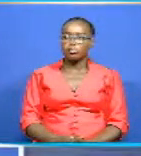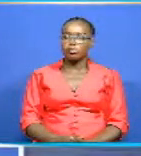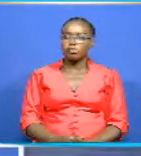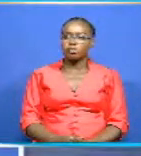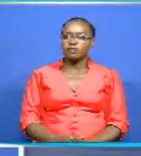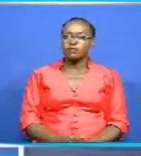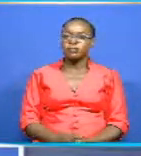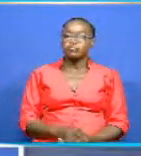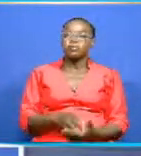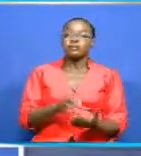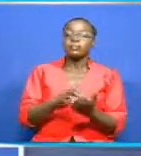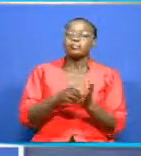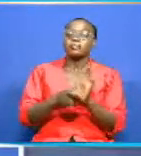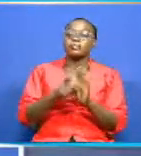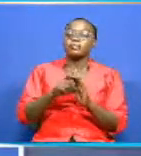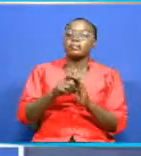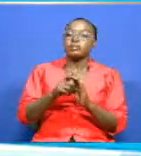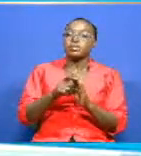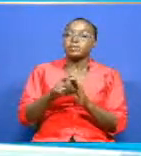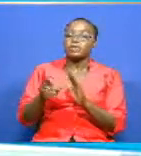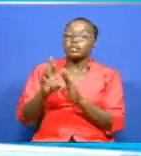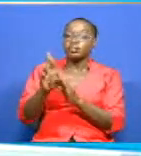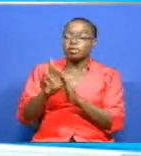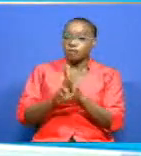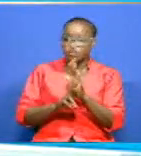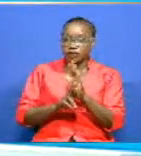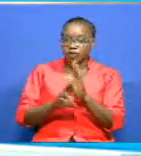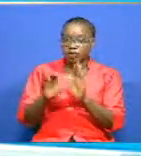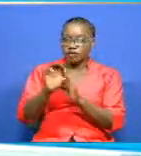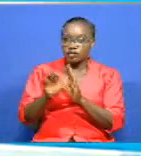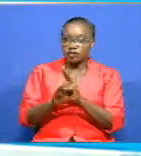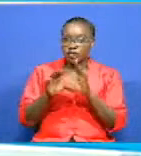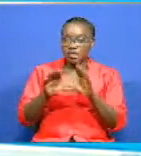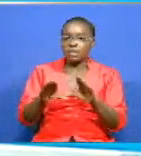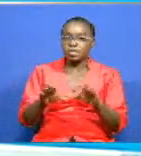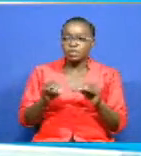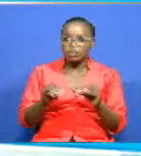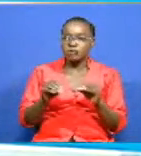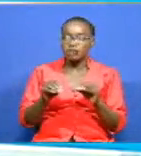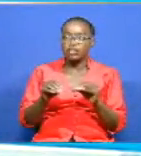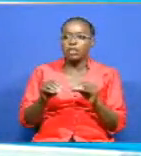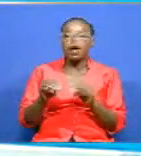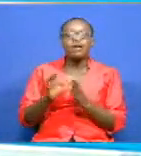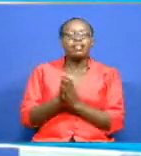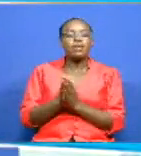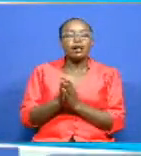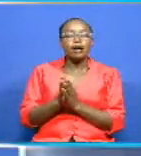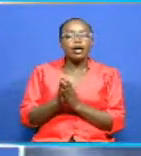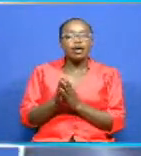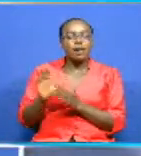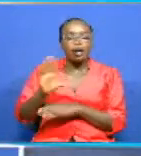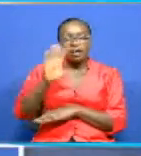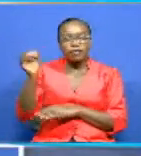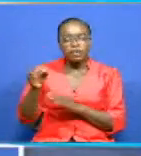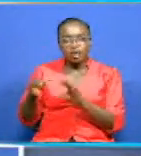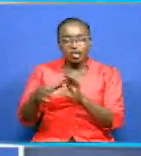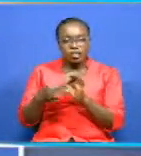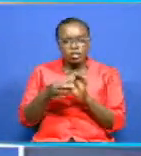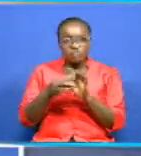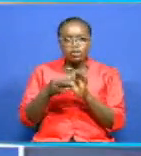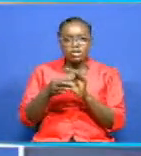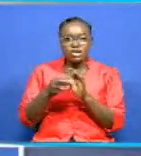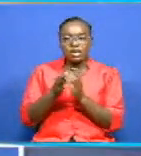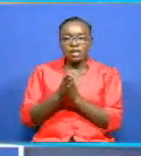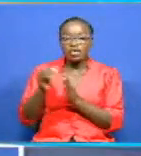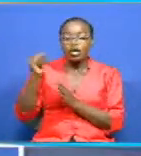Now, the state could be required to enact legislation to ensure the constitution embraces the goals of African unity and political confederation of the